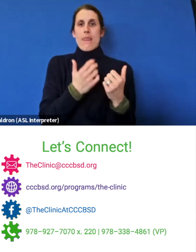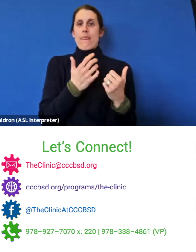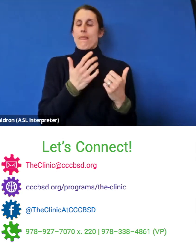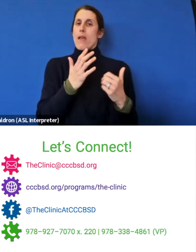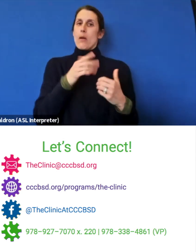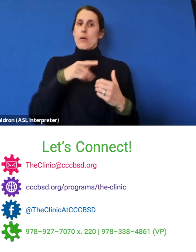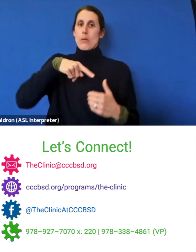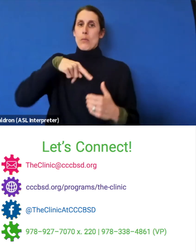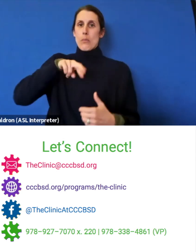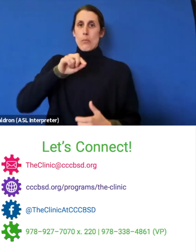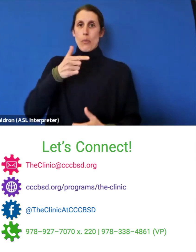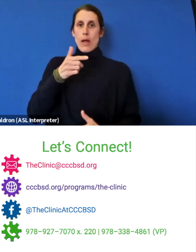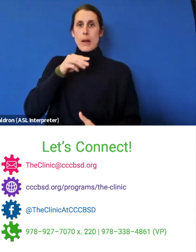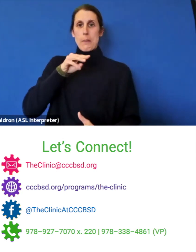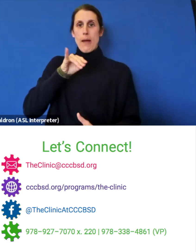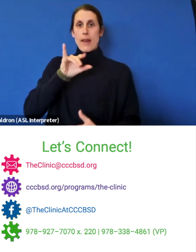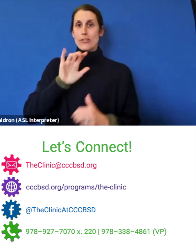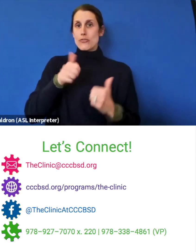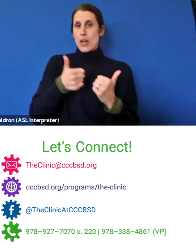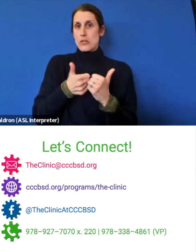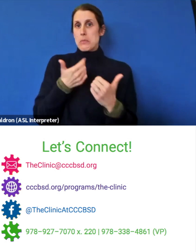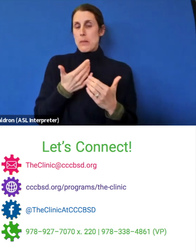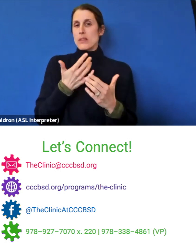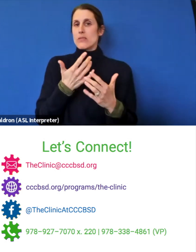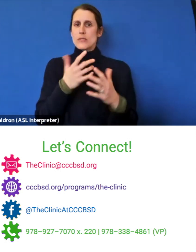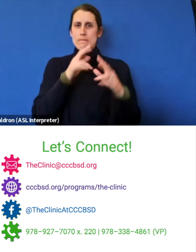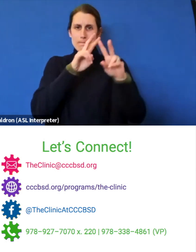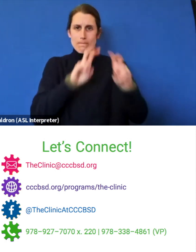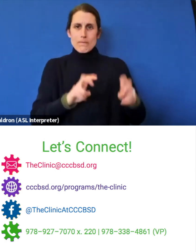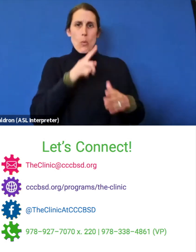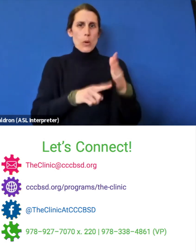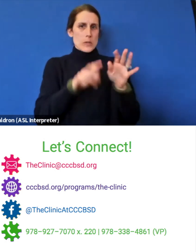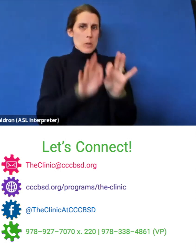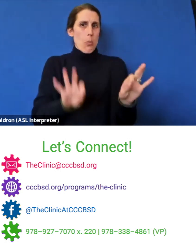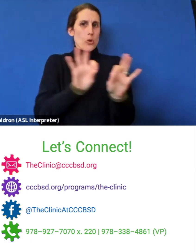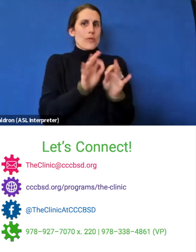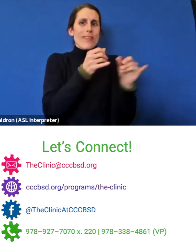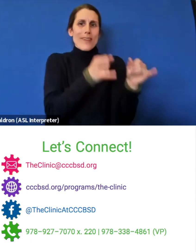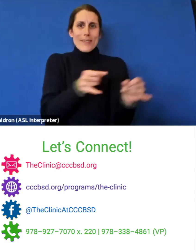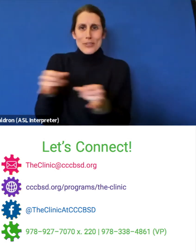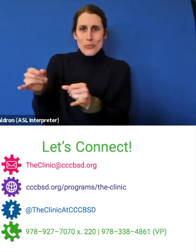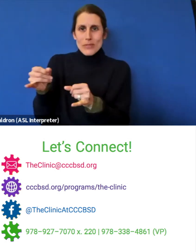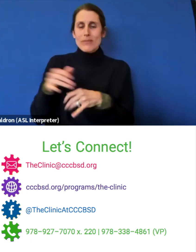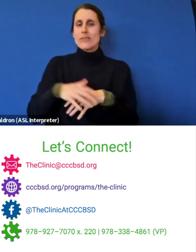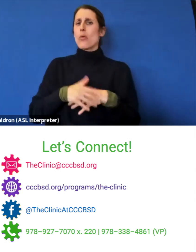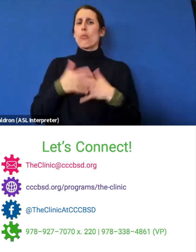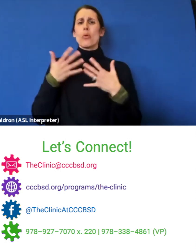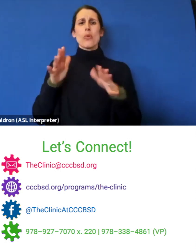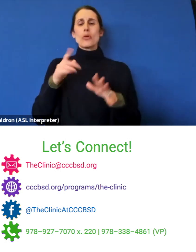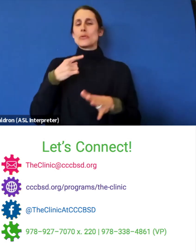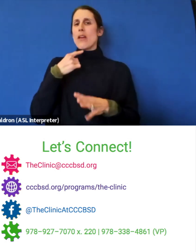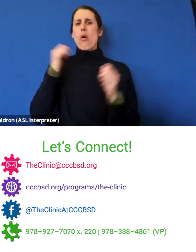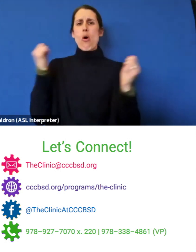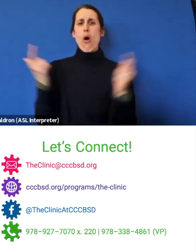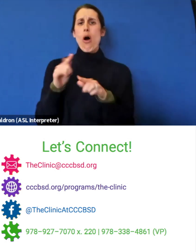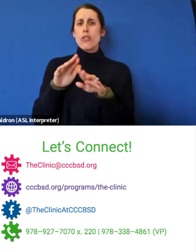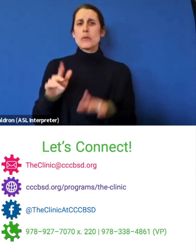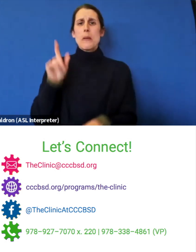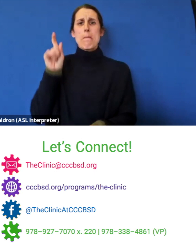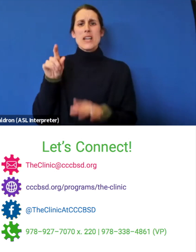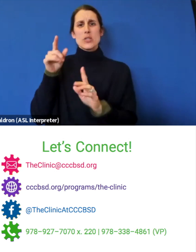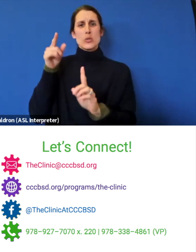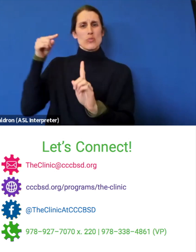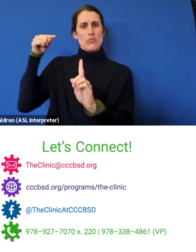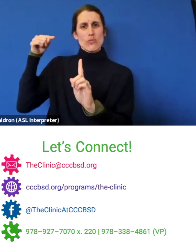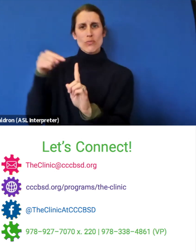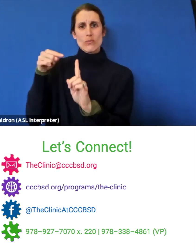them, right? So rather than saying all children need to do this pragmatically, for some children who are on the